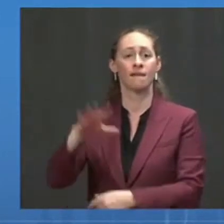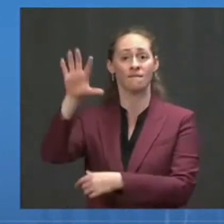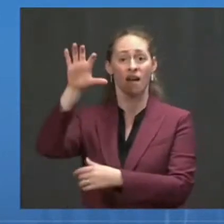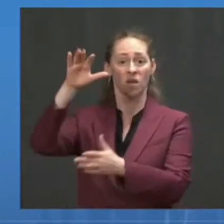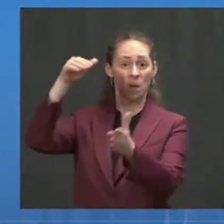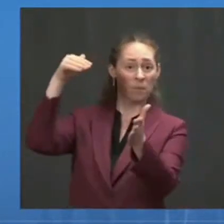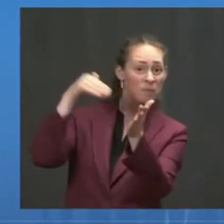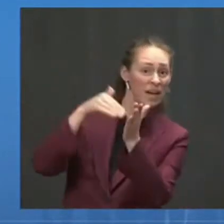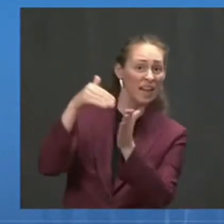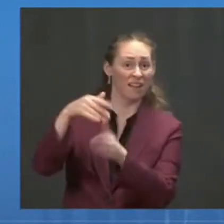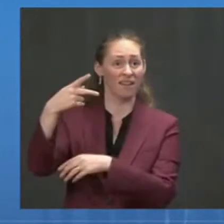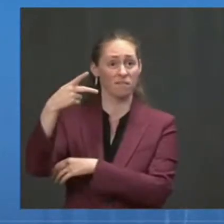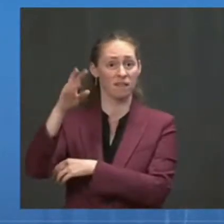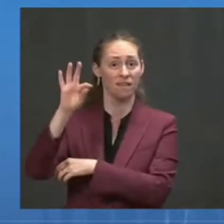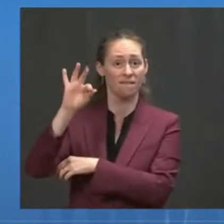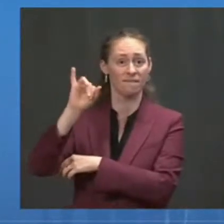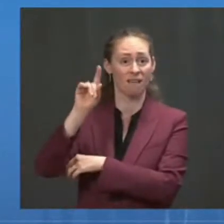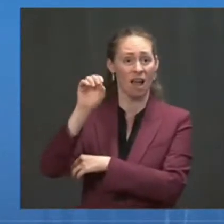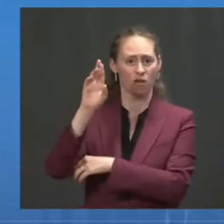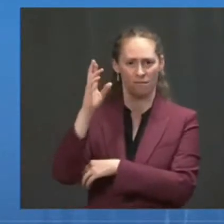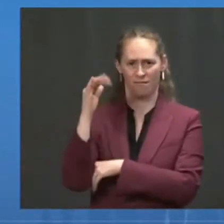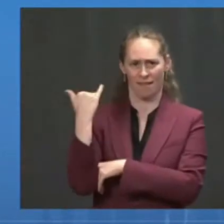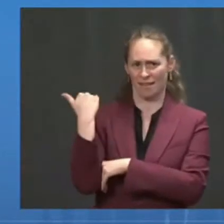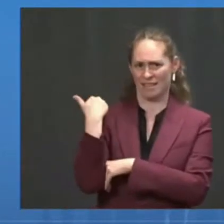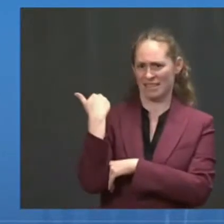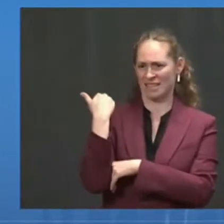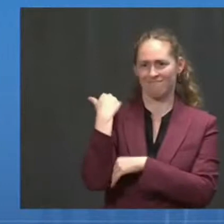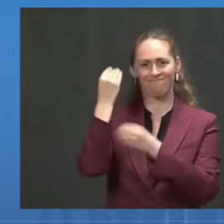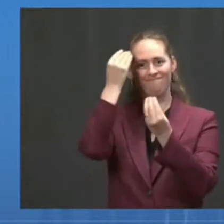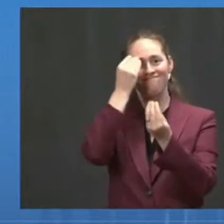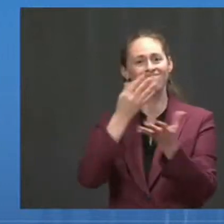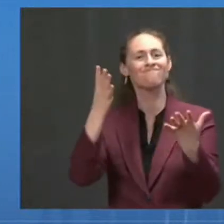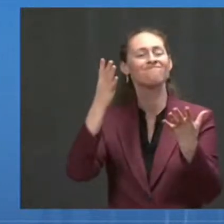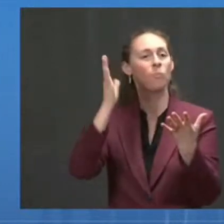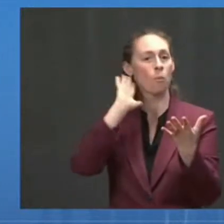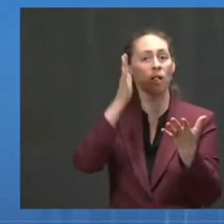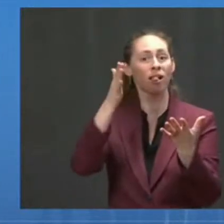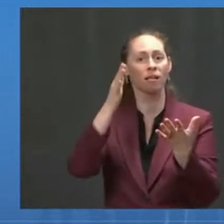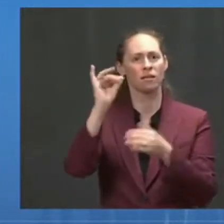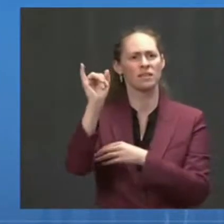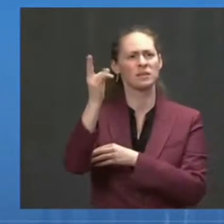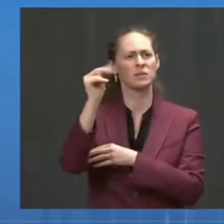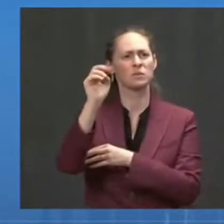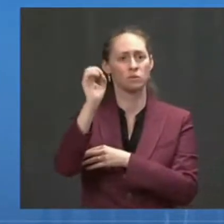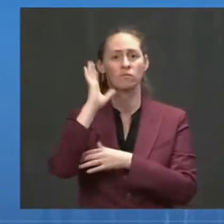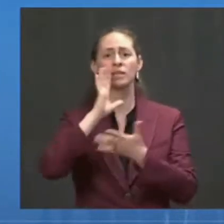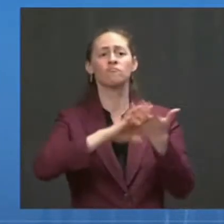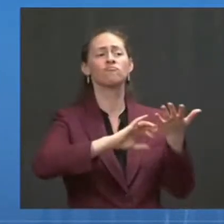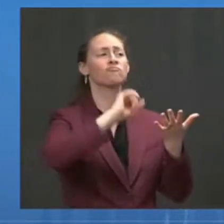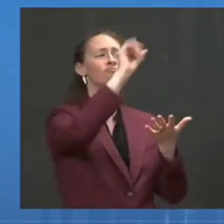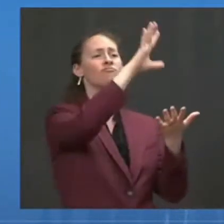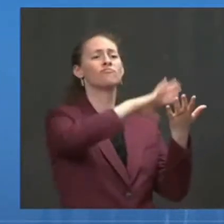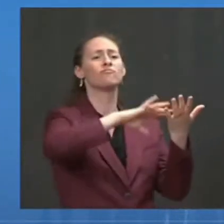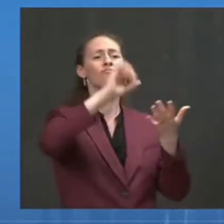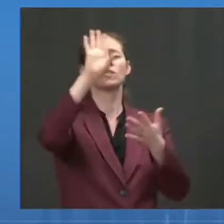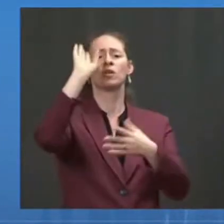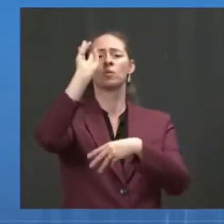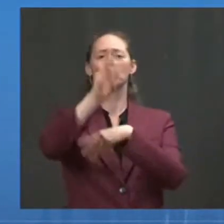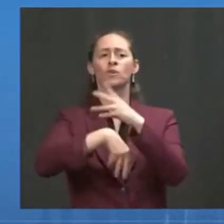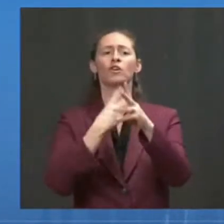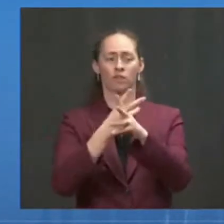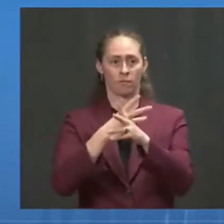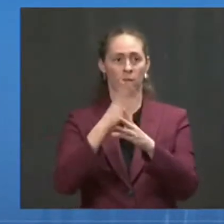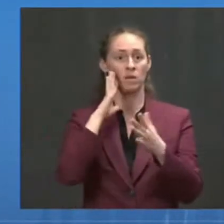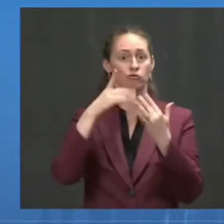were announced in June to be donated to the world, those shipments do begin this